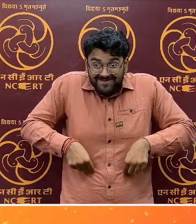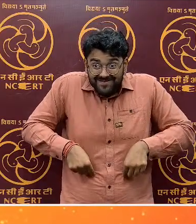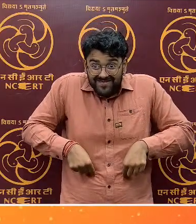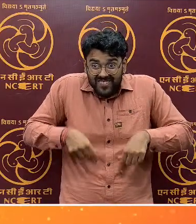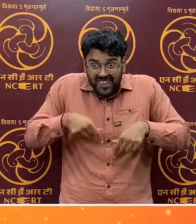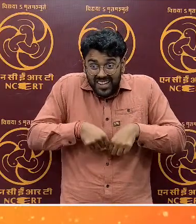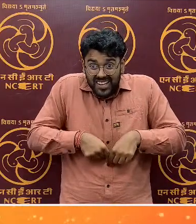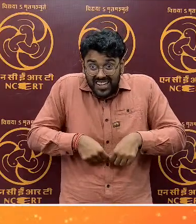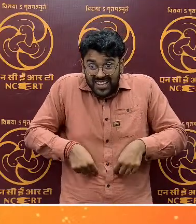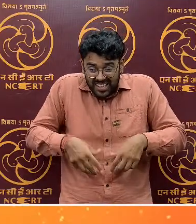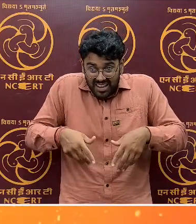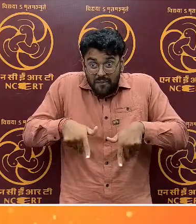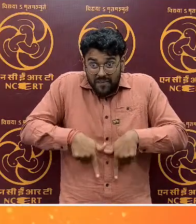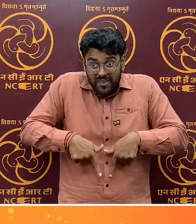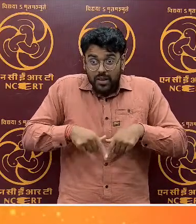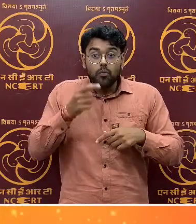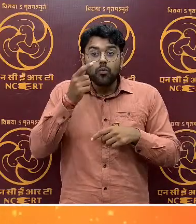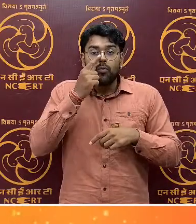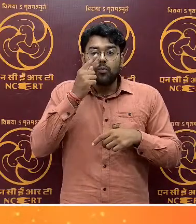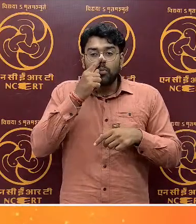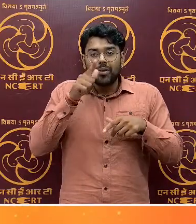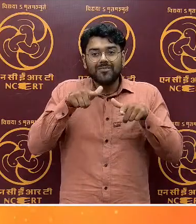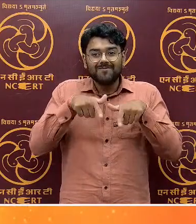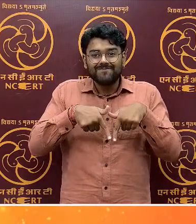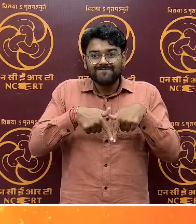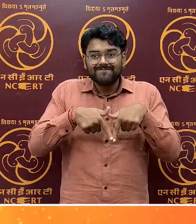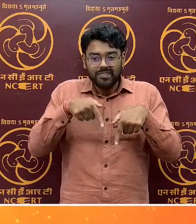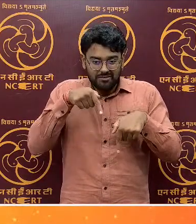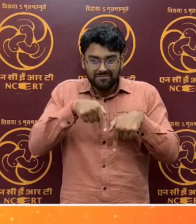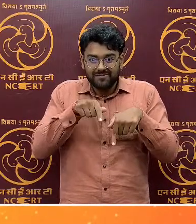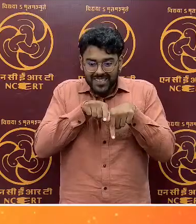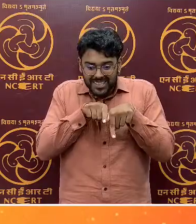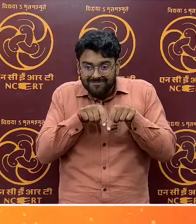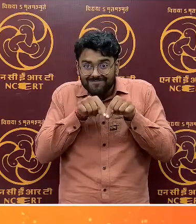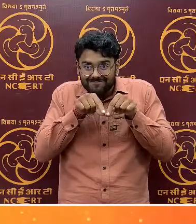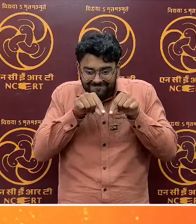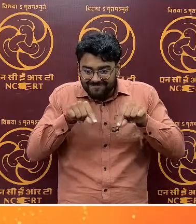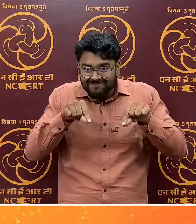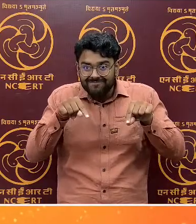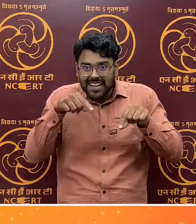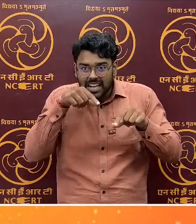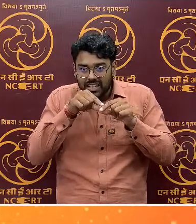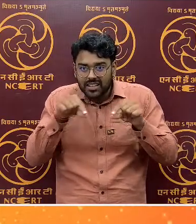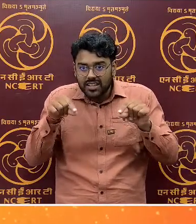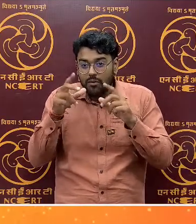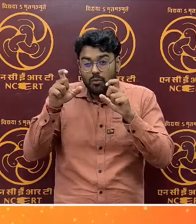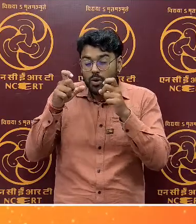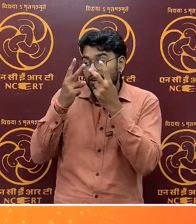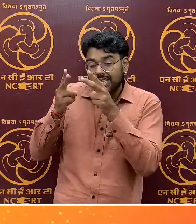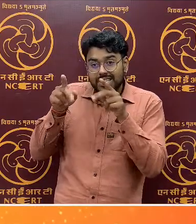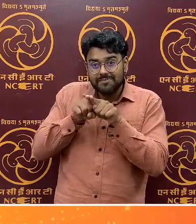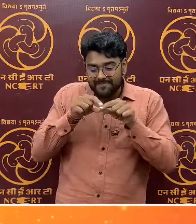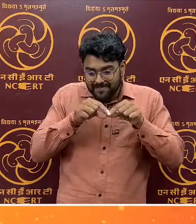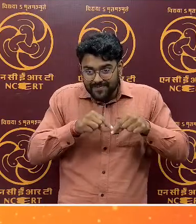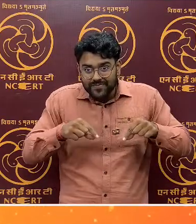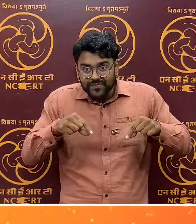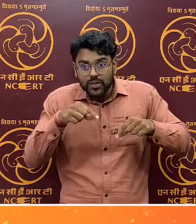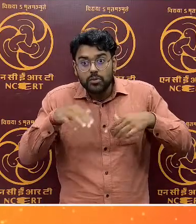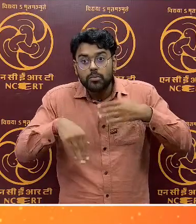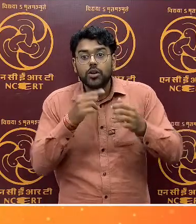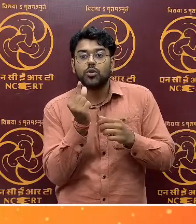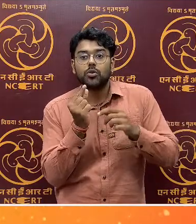The tubes, they are clearly visible in the figure. Yes. They travel through the fallopian tube and come into the